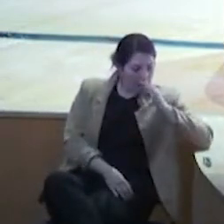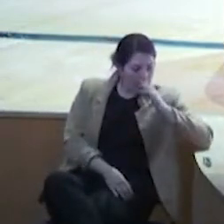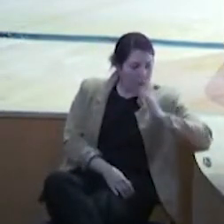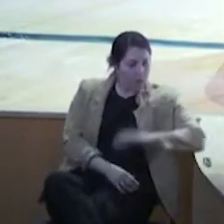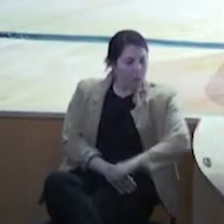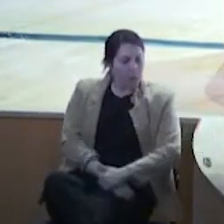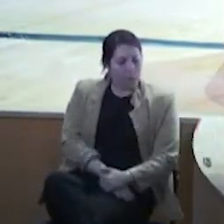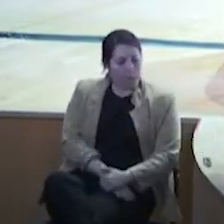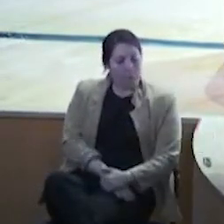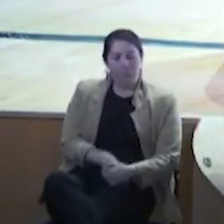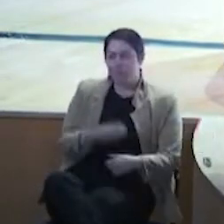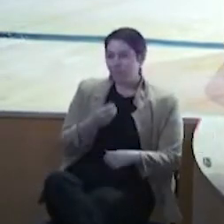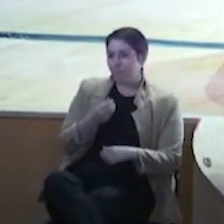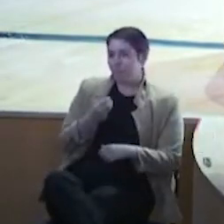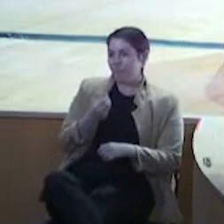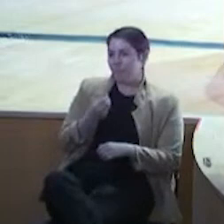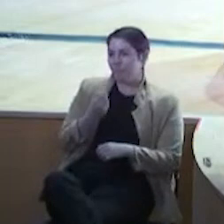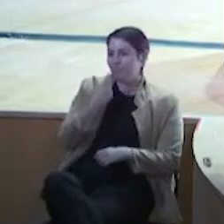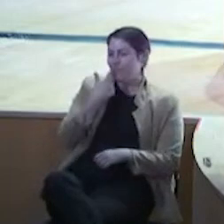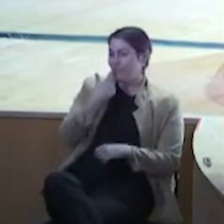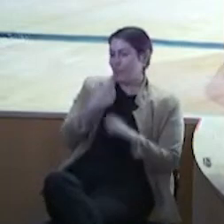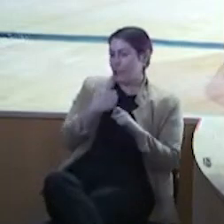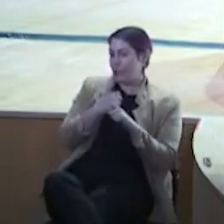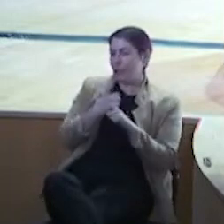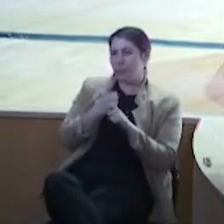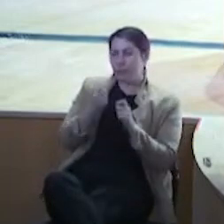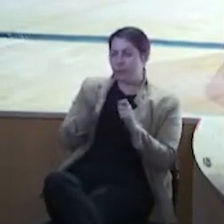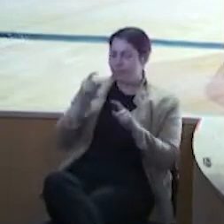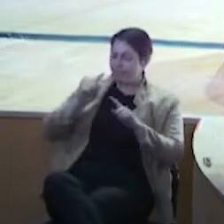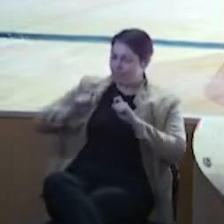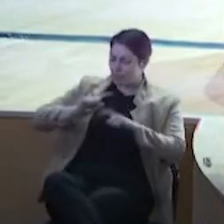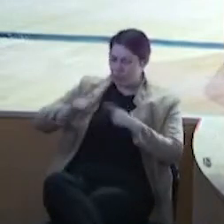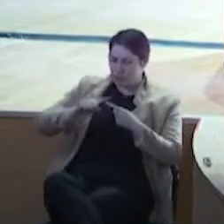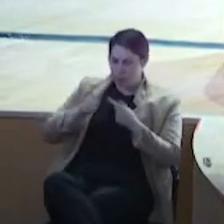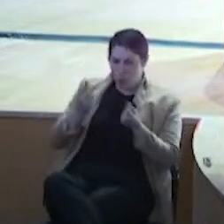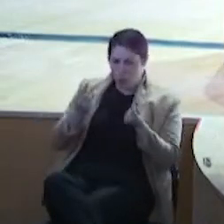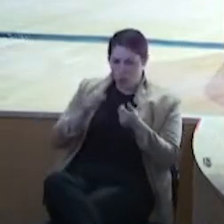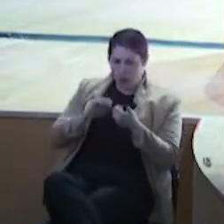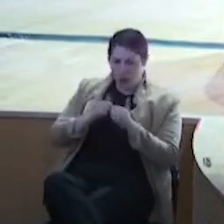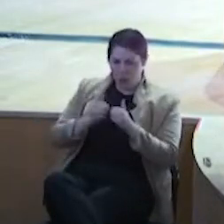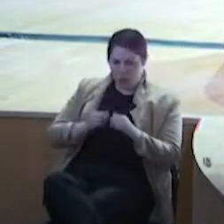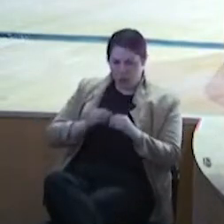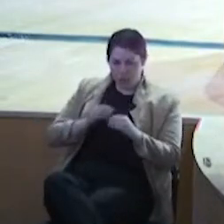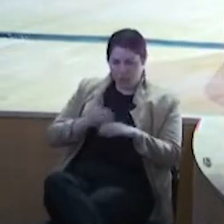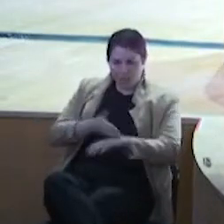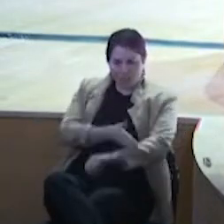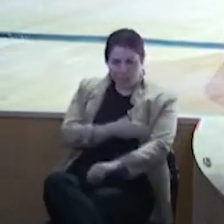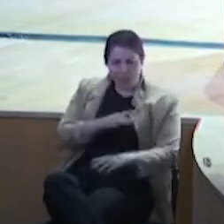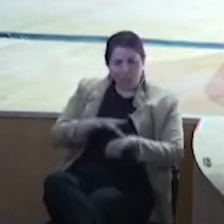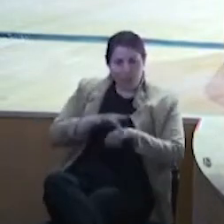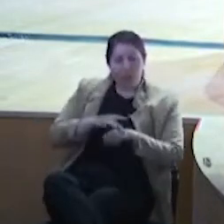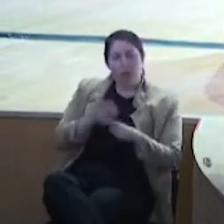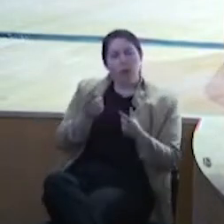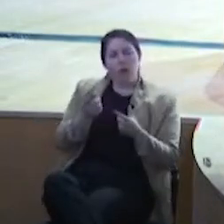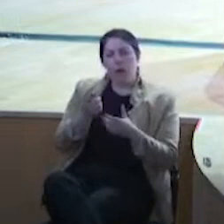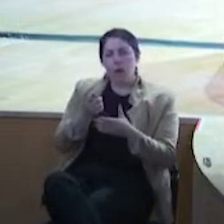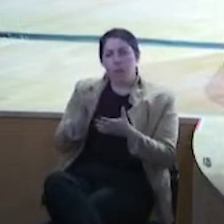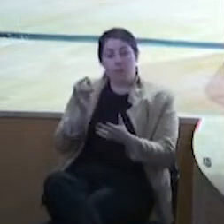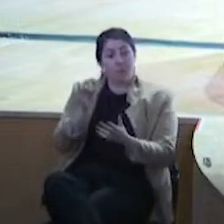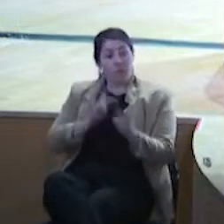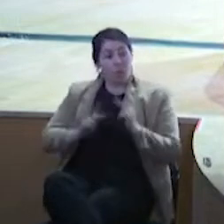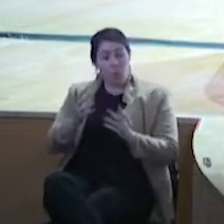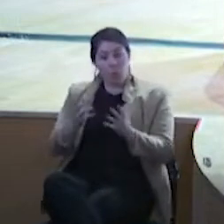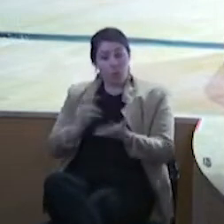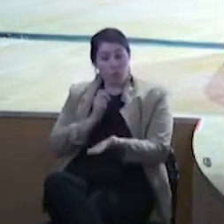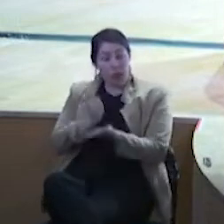lot of conversations about what we can do to save our planet. What advice would you give people who want to help? As a call to action,